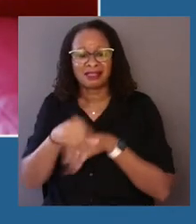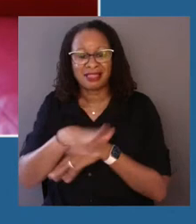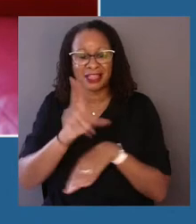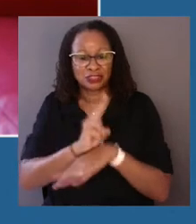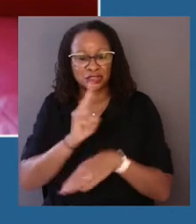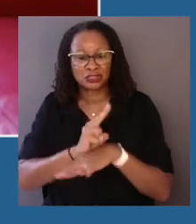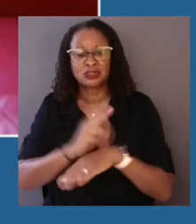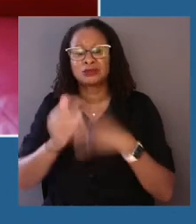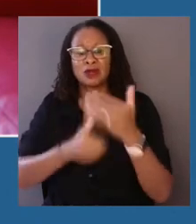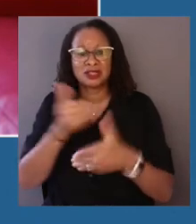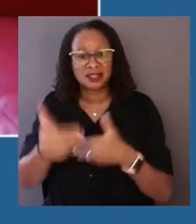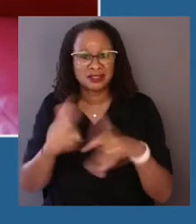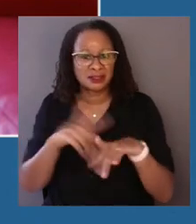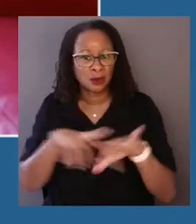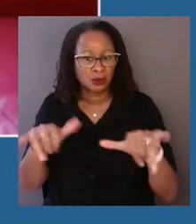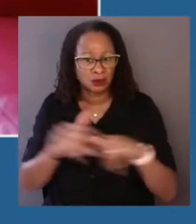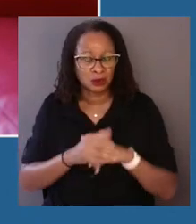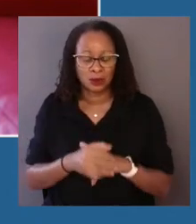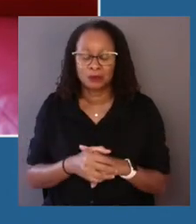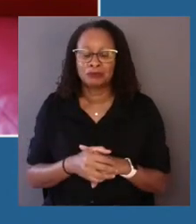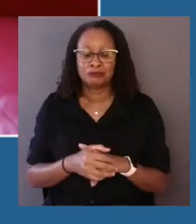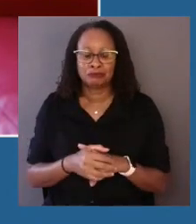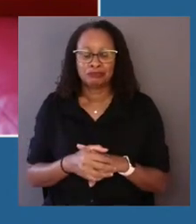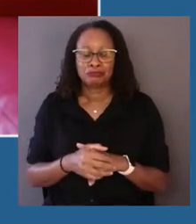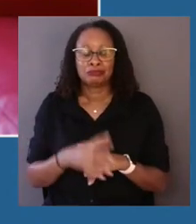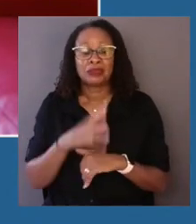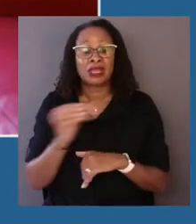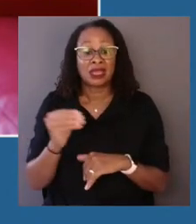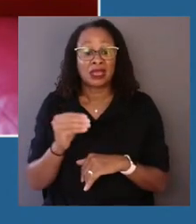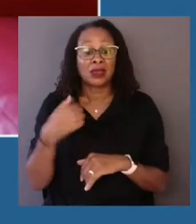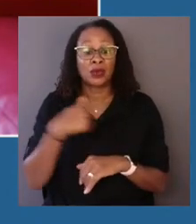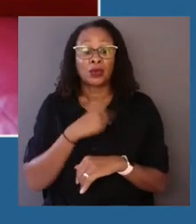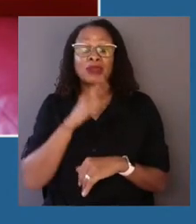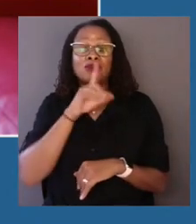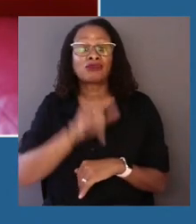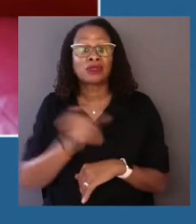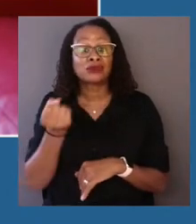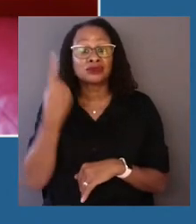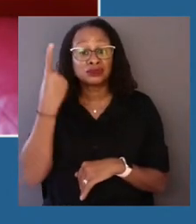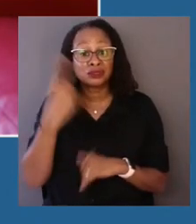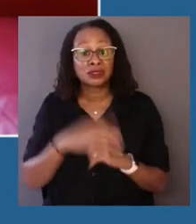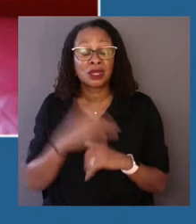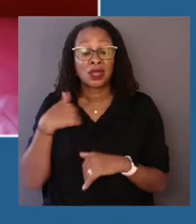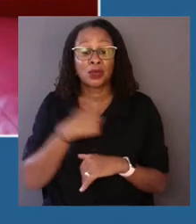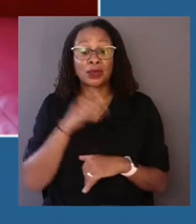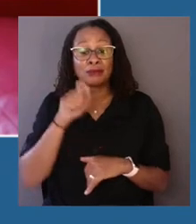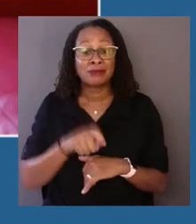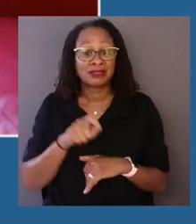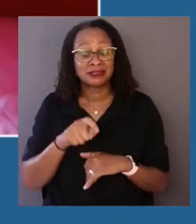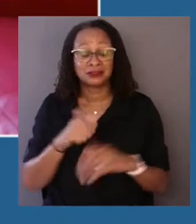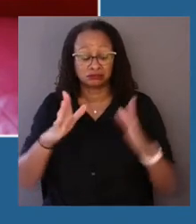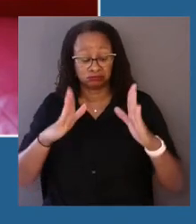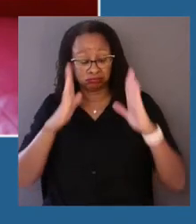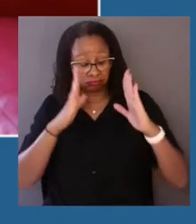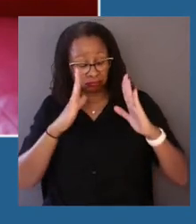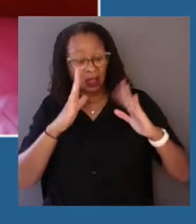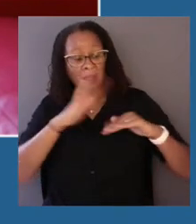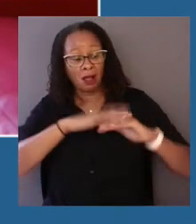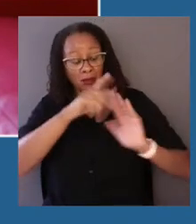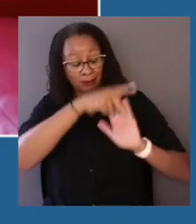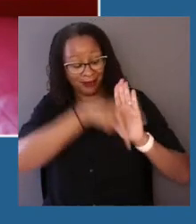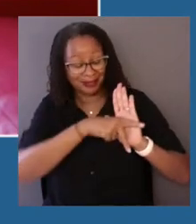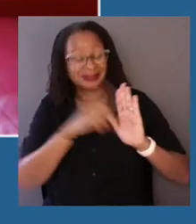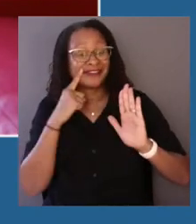process as well. And we really understand that we have to address climate policy